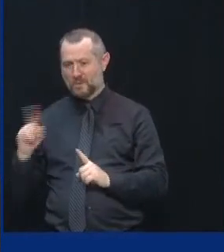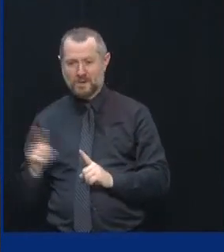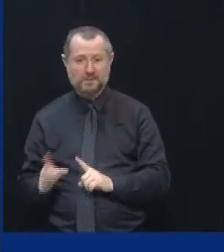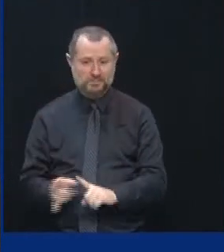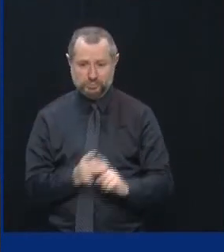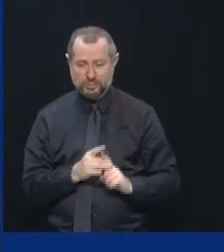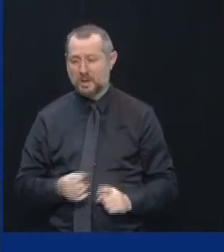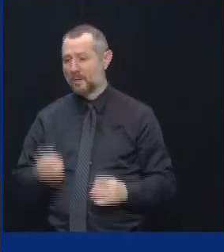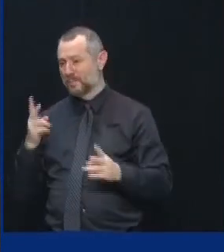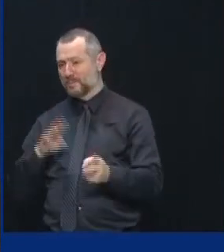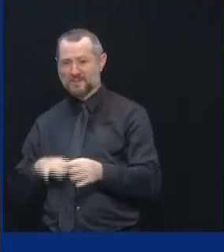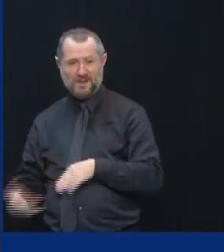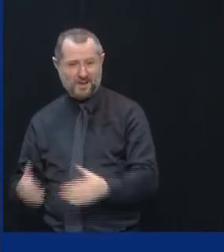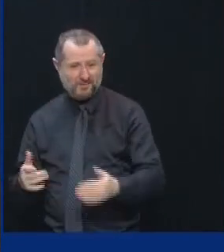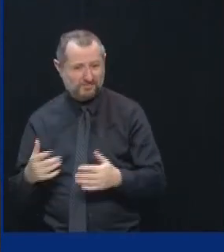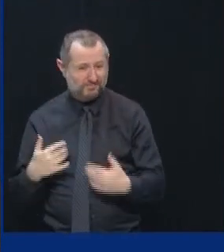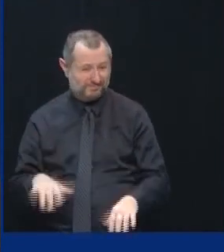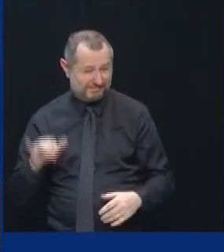to